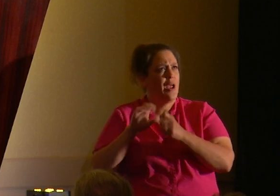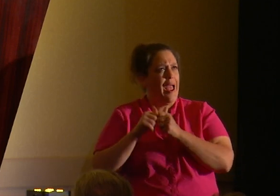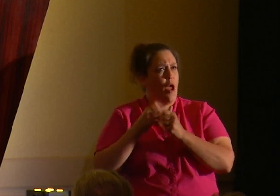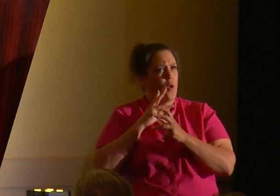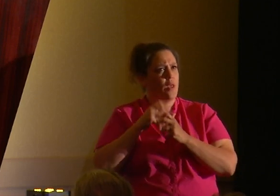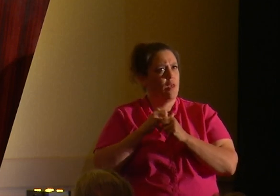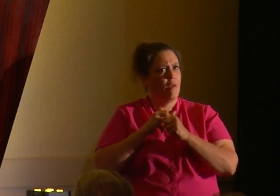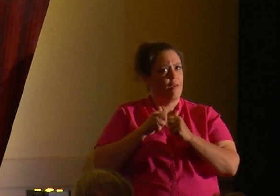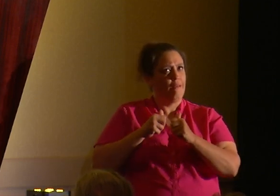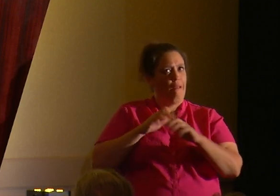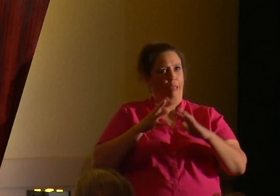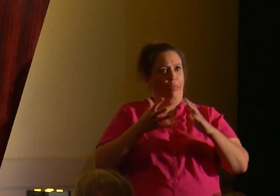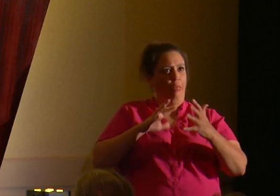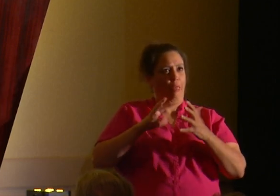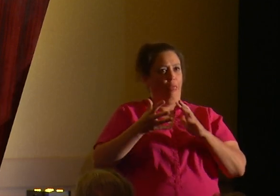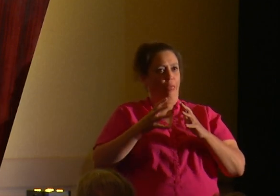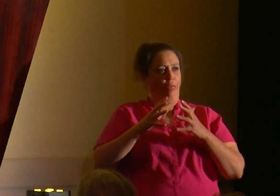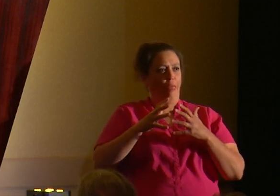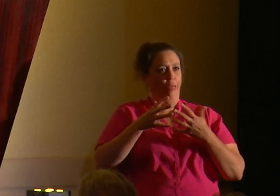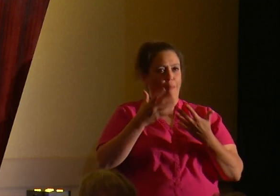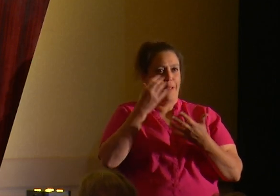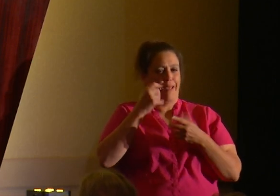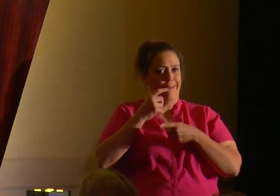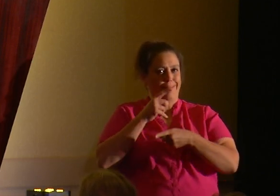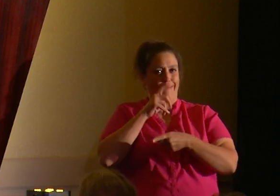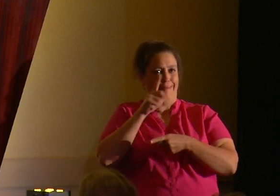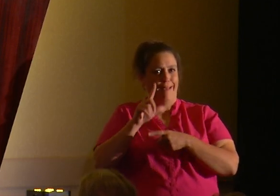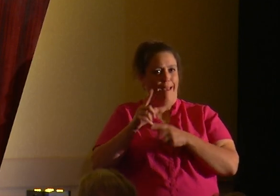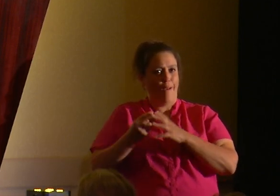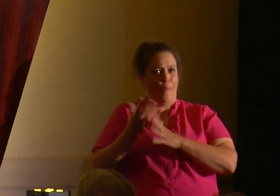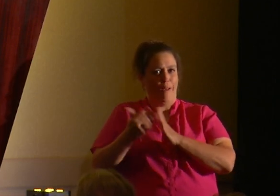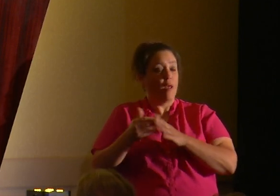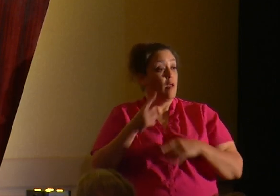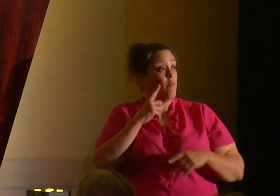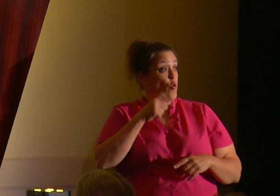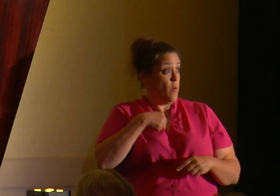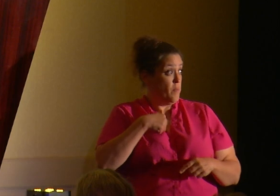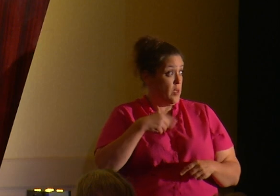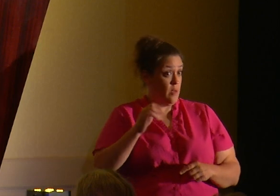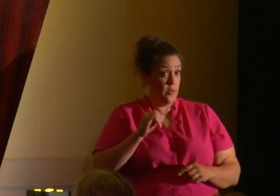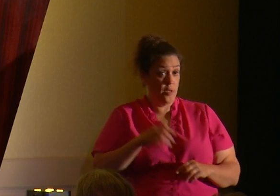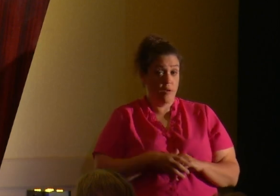but he skated himself out of that. Because for me, it was just like,